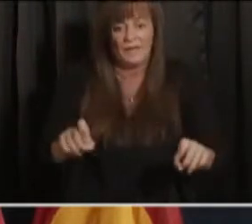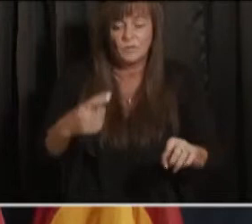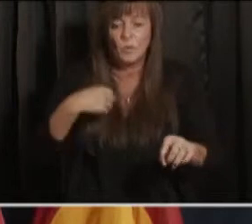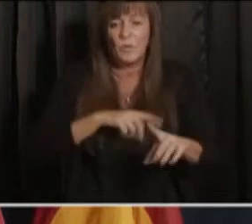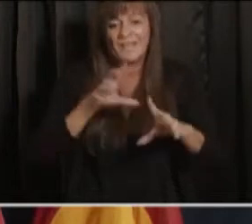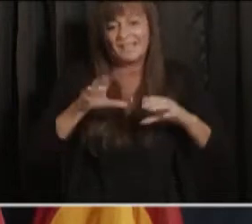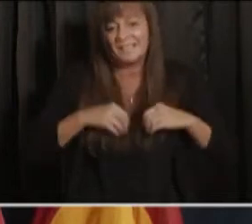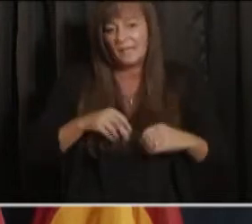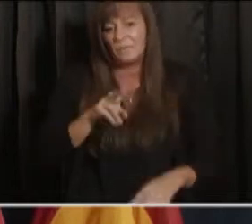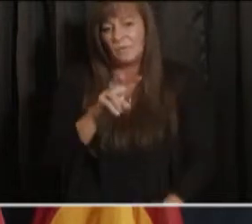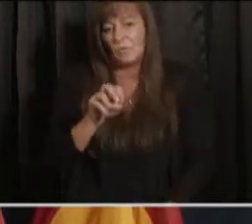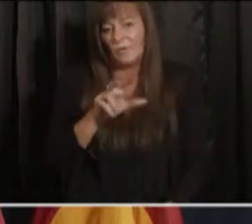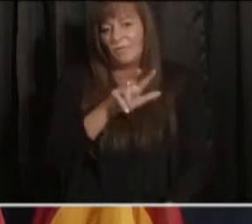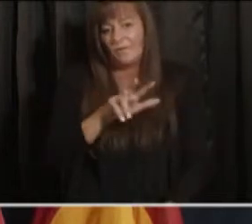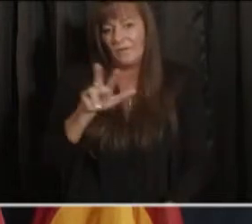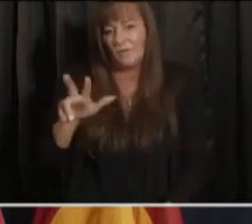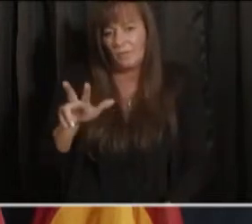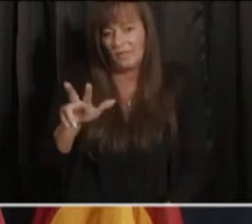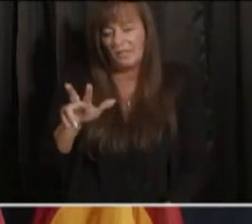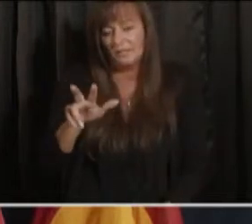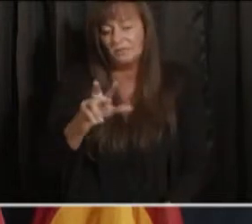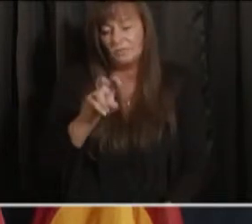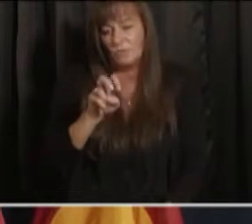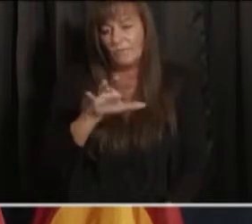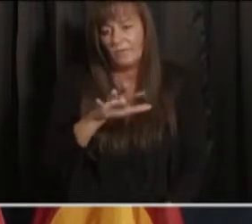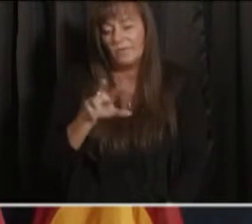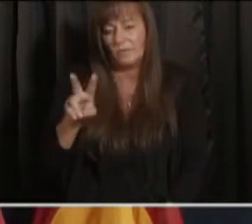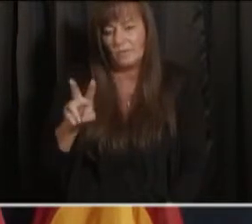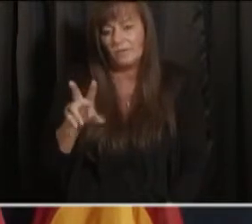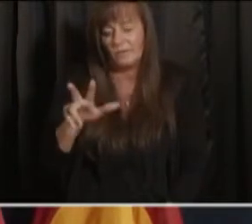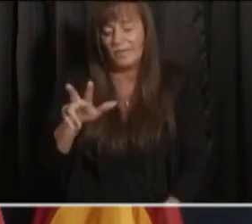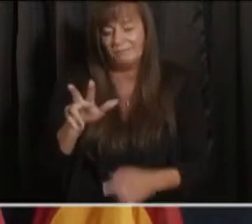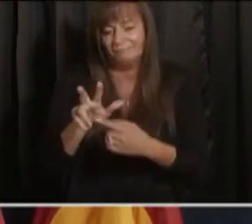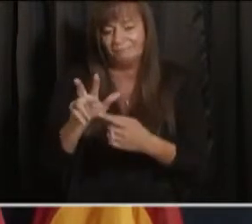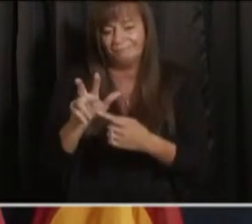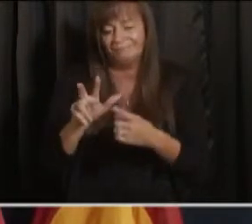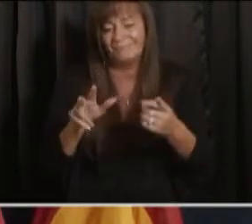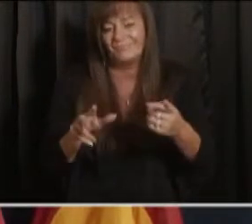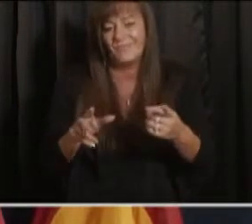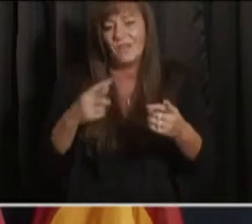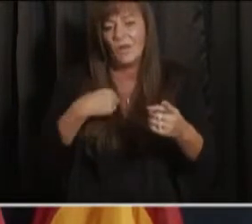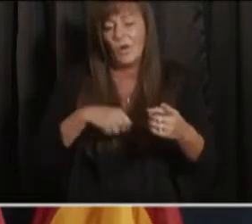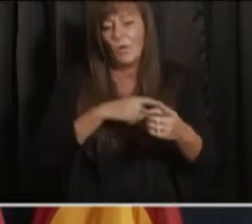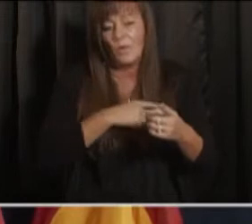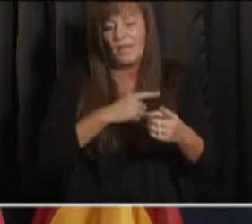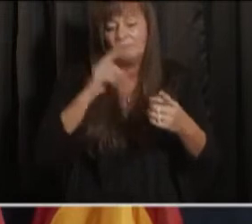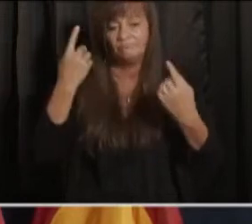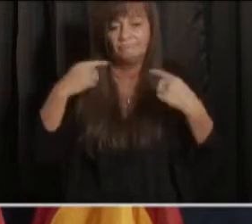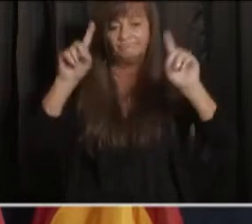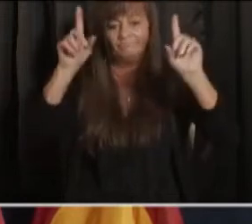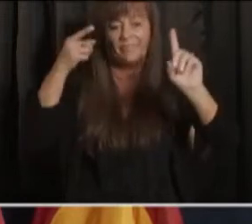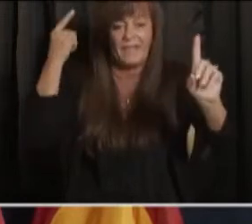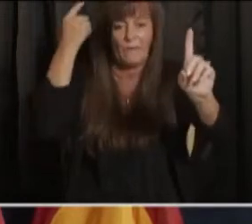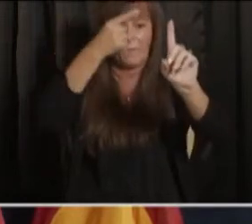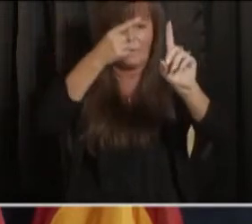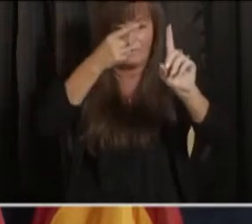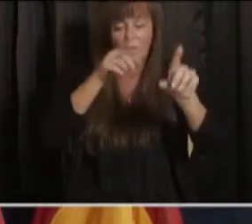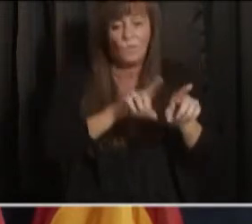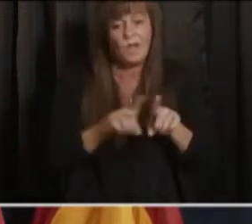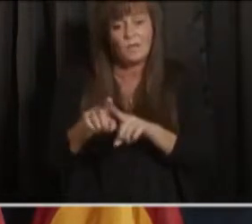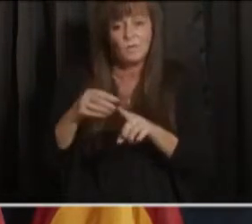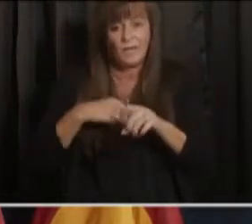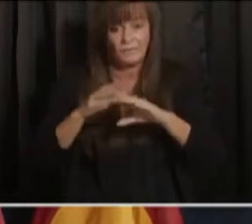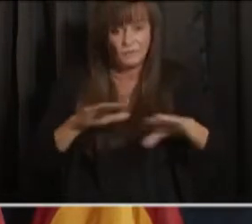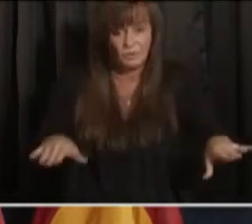One of our main goals was to mirror the diverse population of our state's kids, and we were able to achieve that goal. We also had children